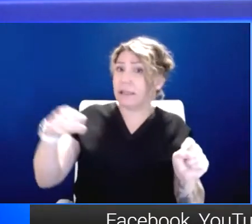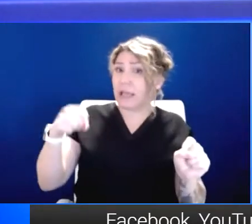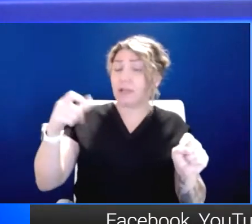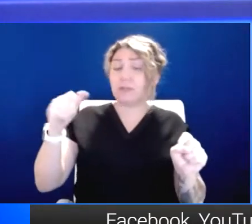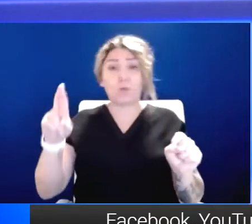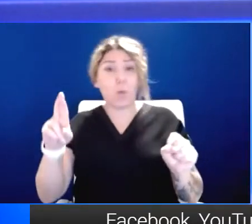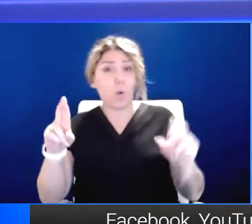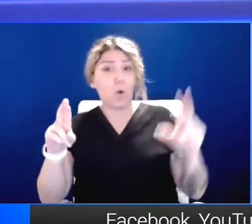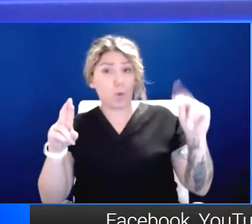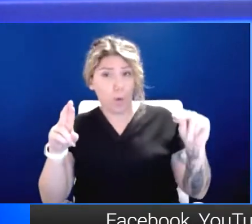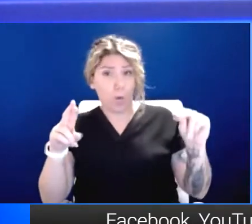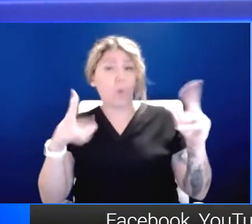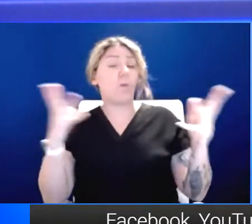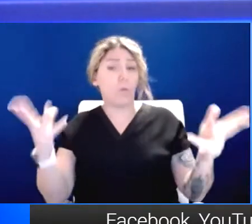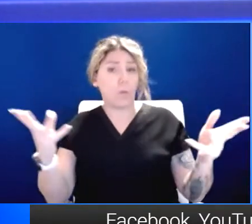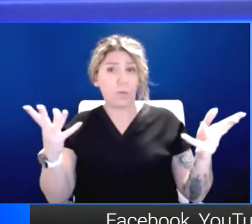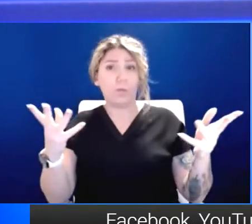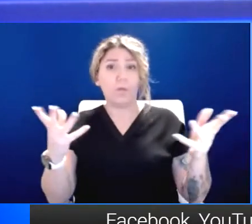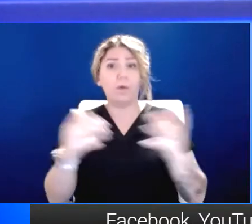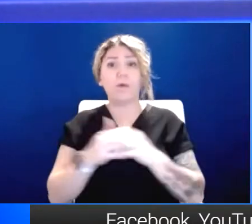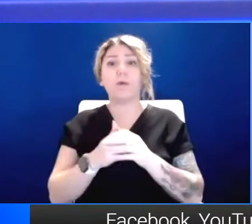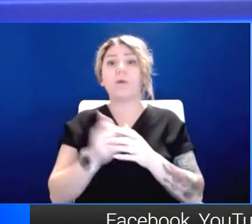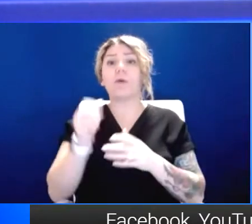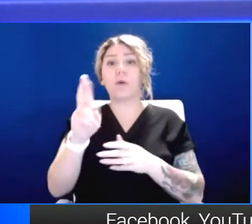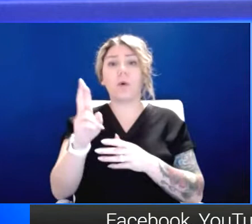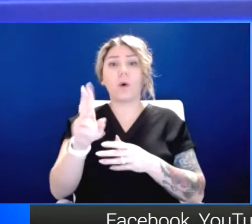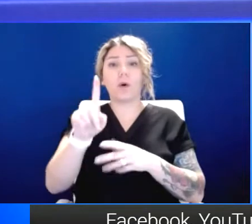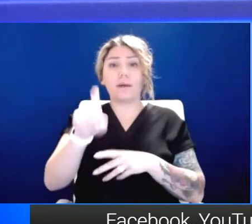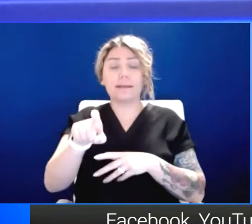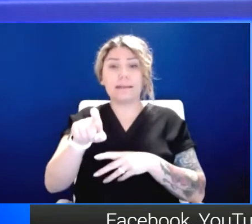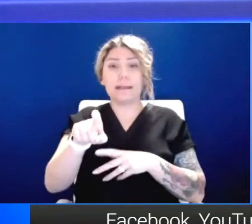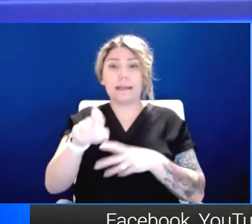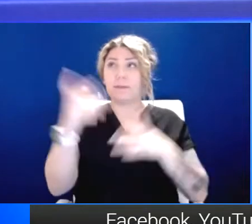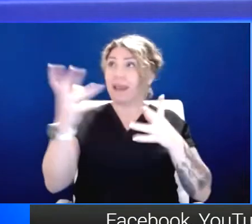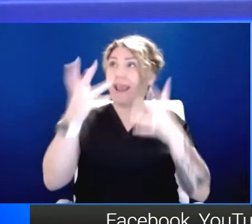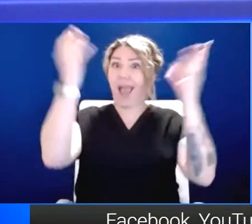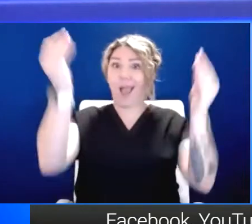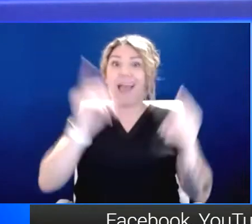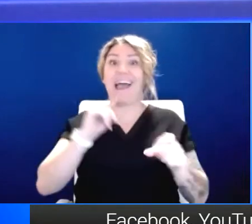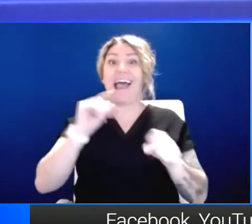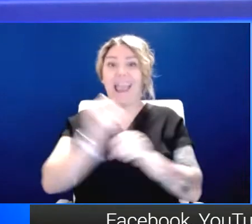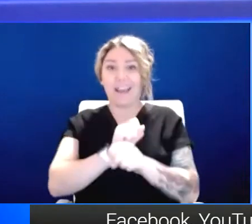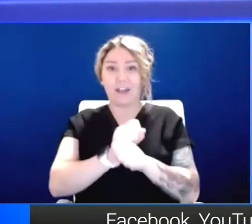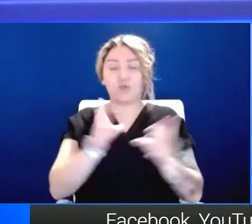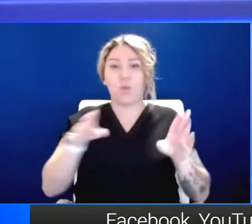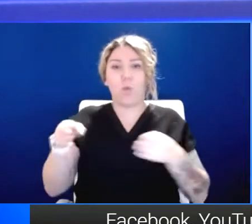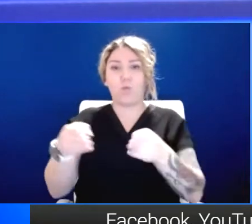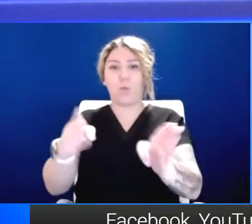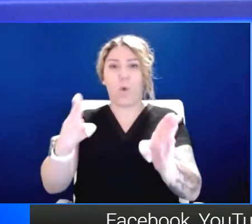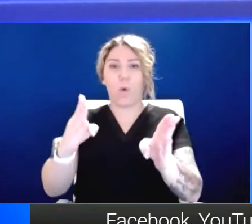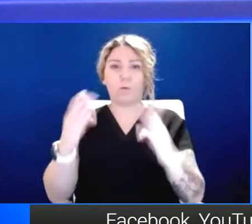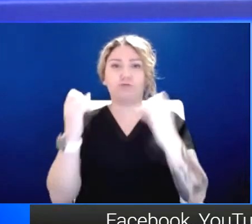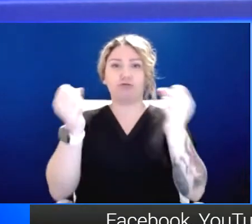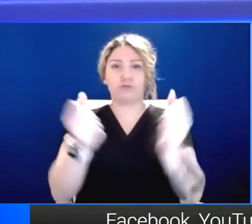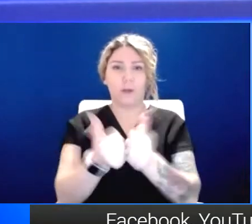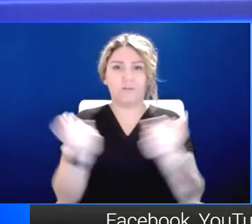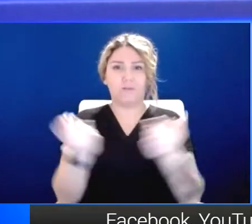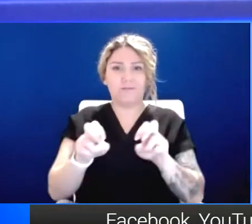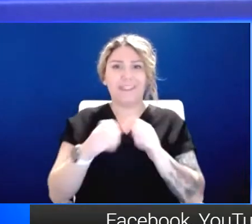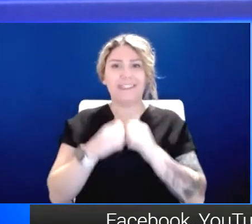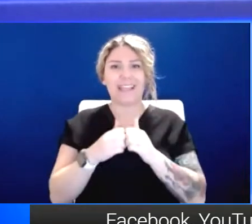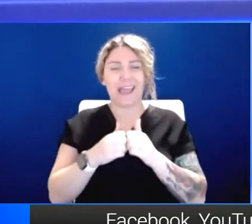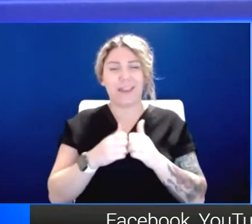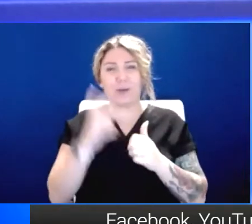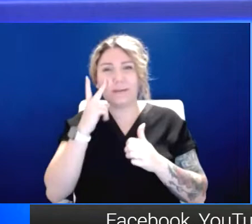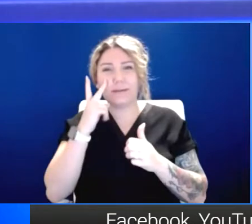you're not safe to drive, or we need to actually take you out on the road and drive with you and see how safe you're driving or not.